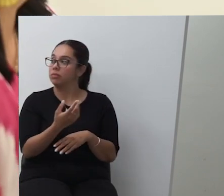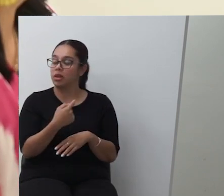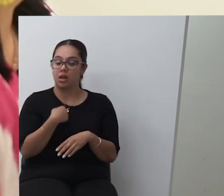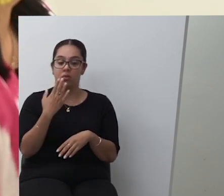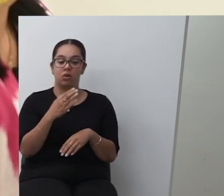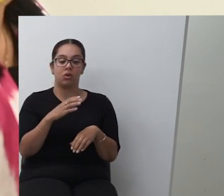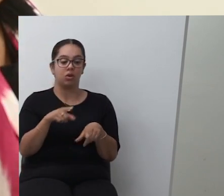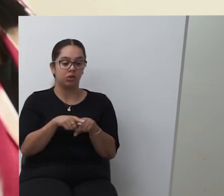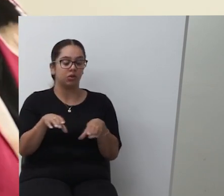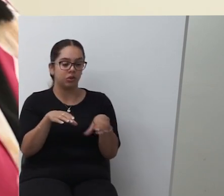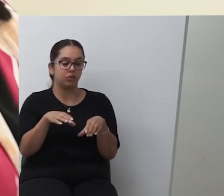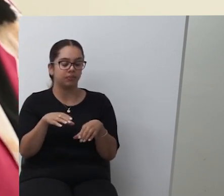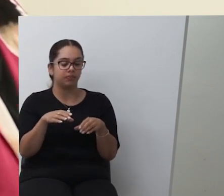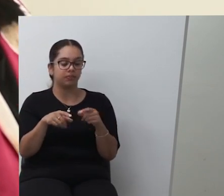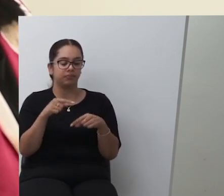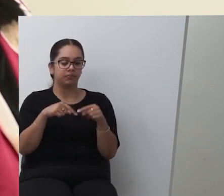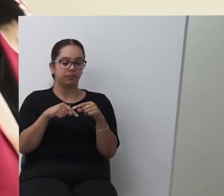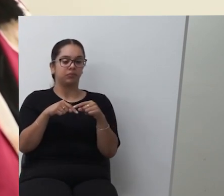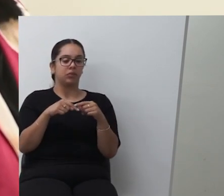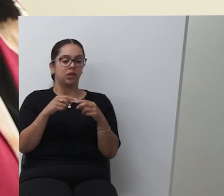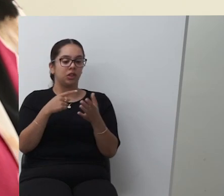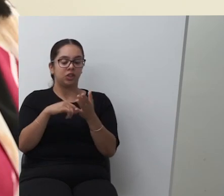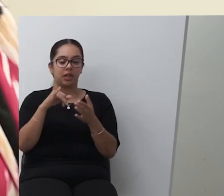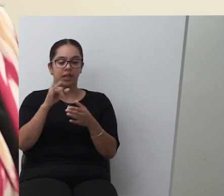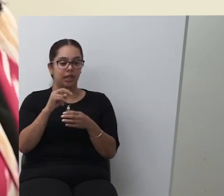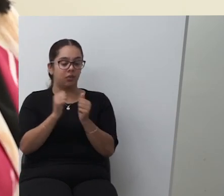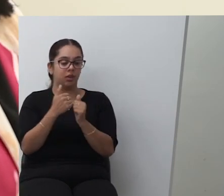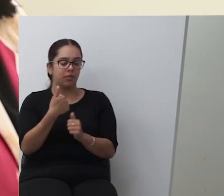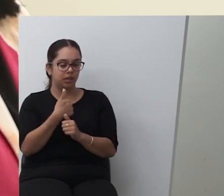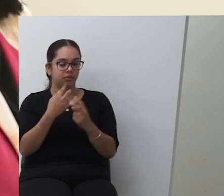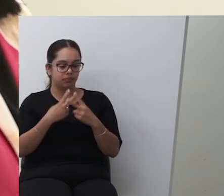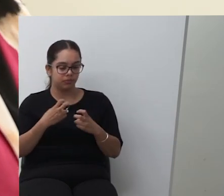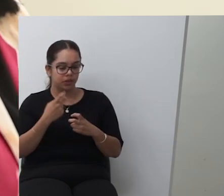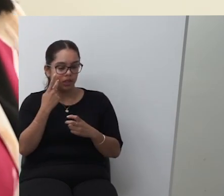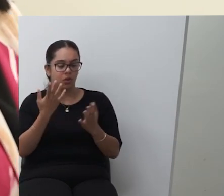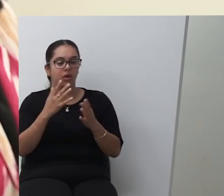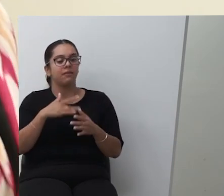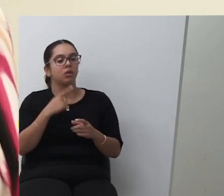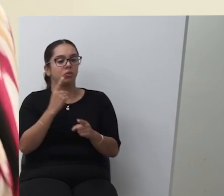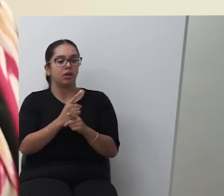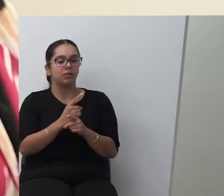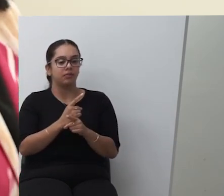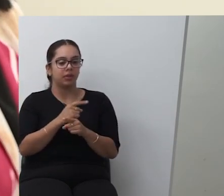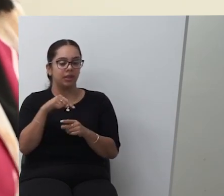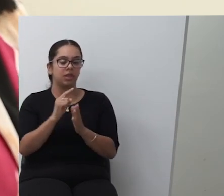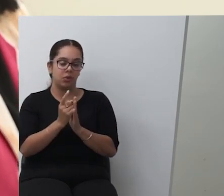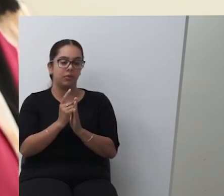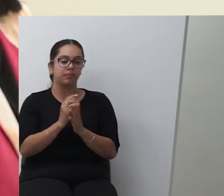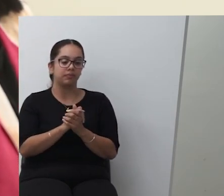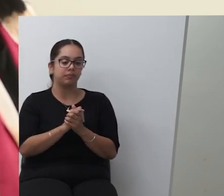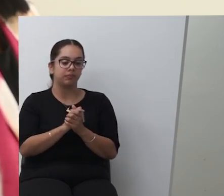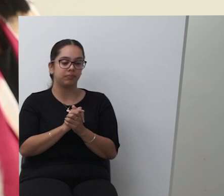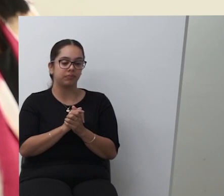of take the moment to just check in with myself and see what feels right in this moment.